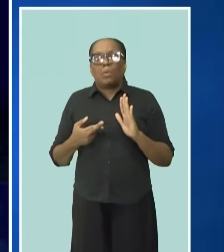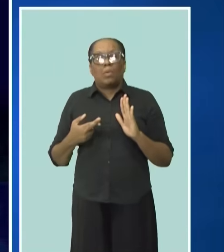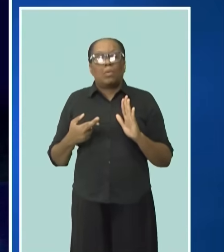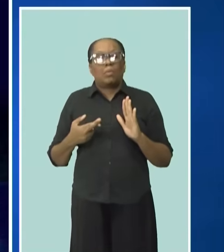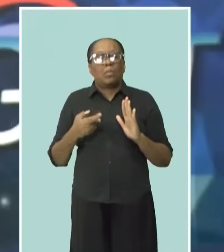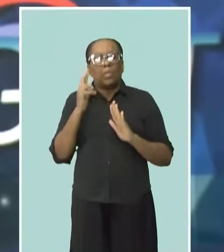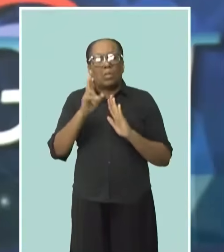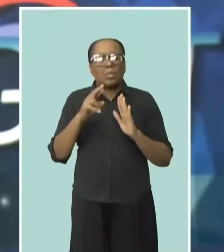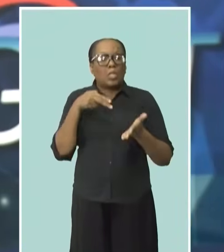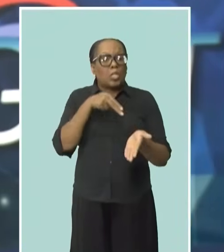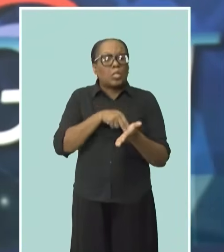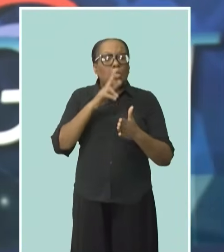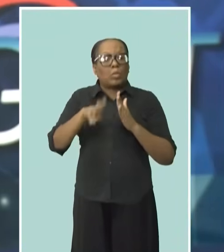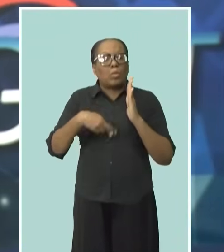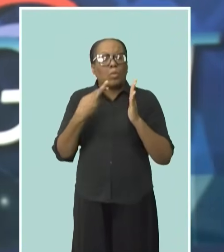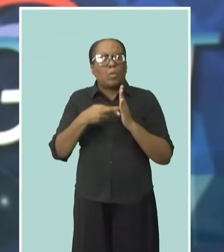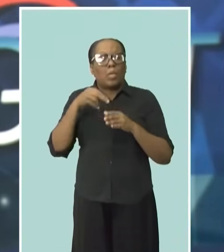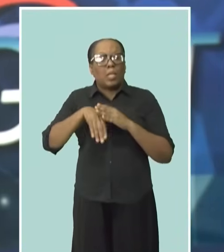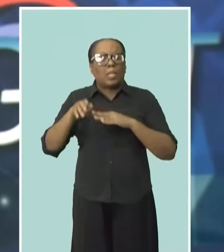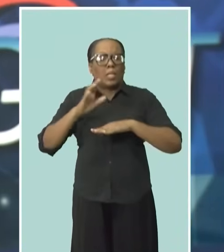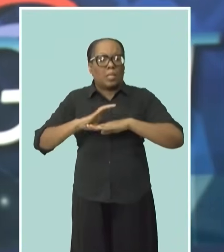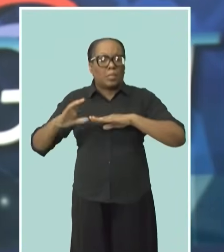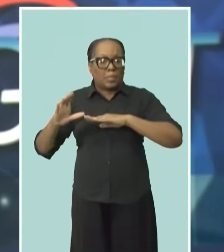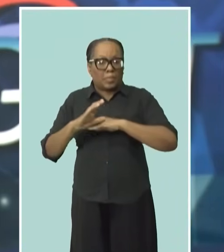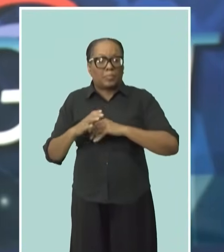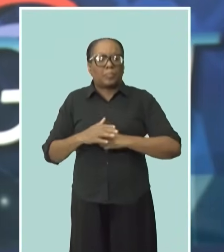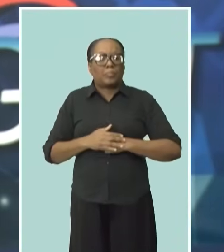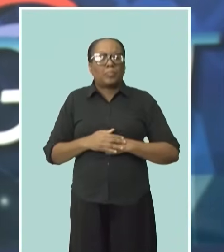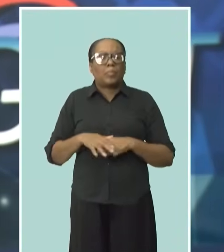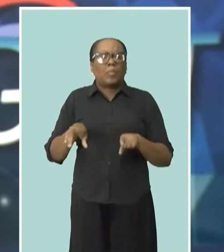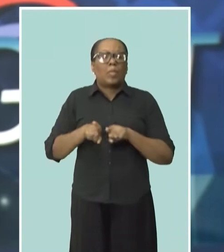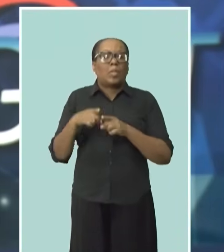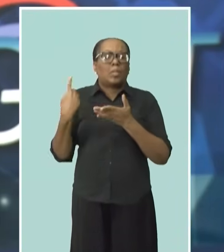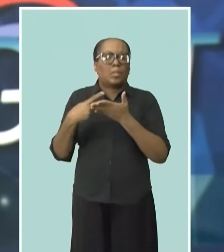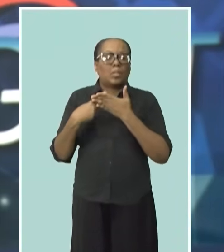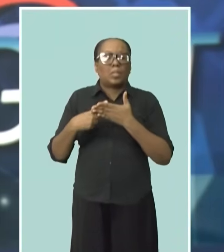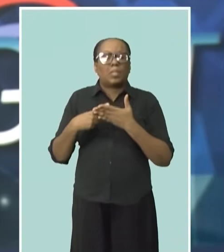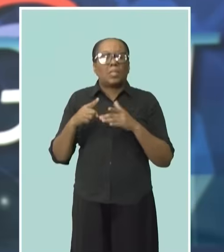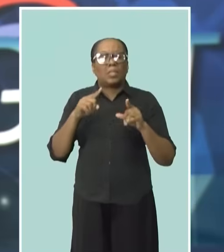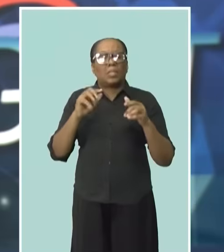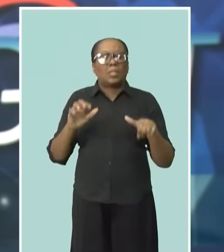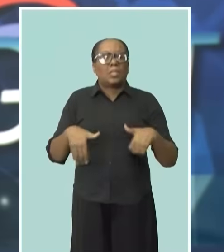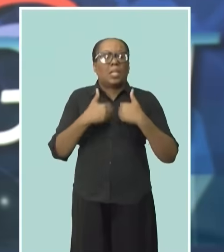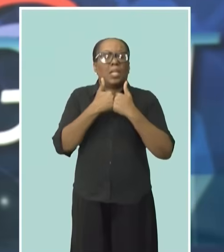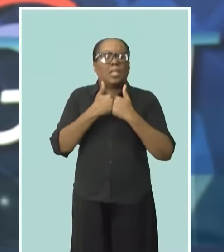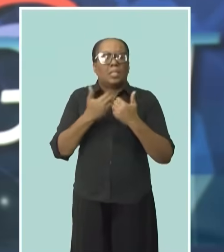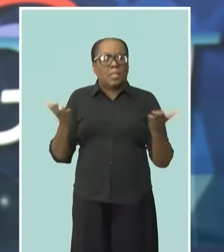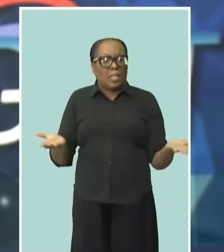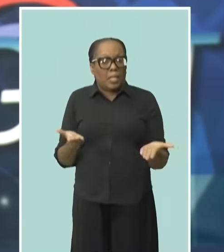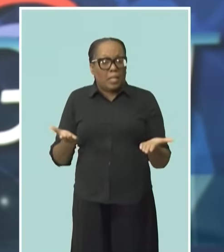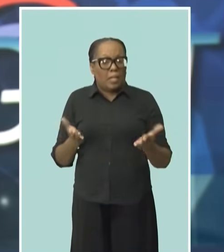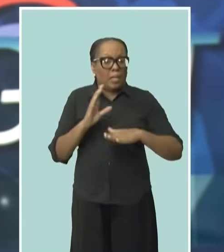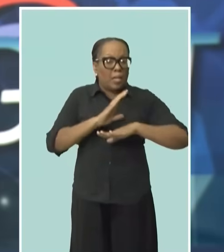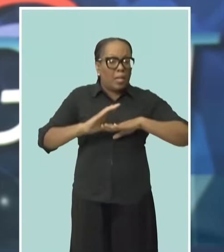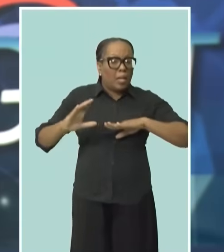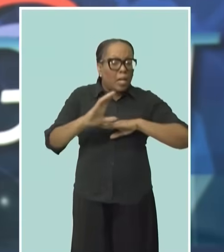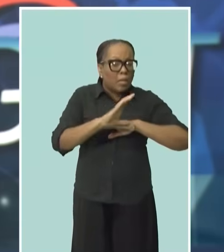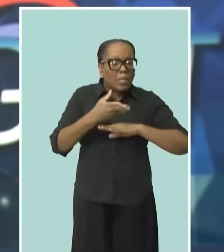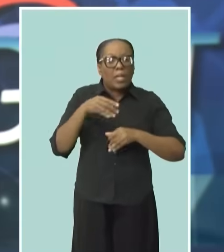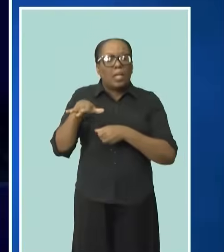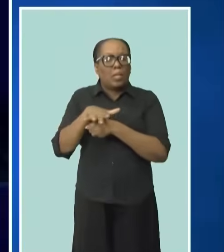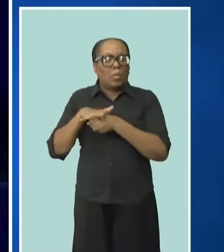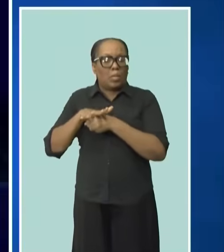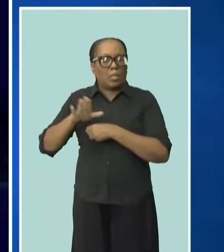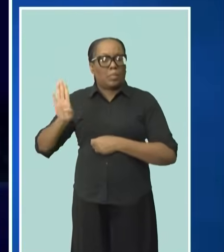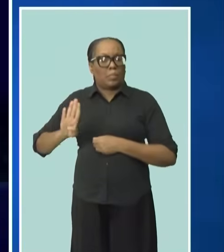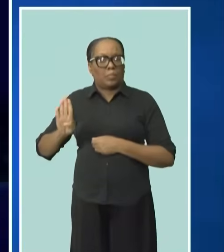Caribbean. We'll also be looking at and addressing the many challenges they face locally and in the region.